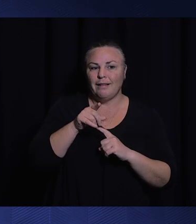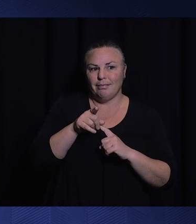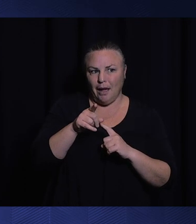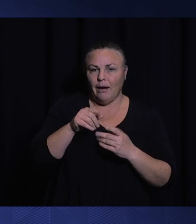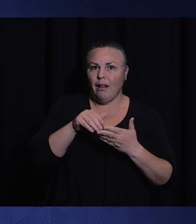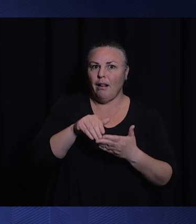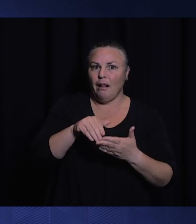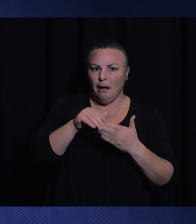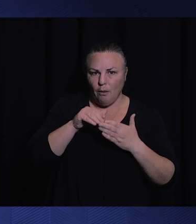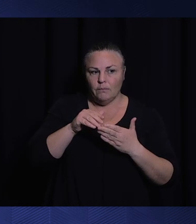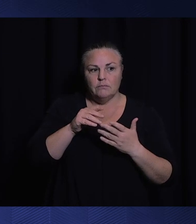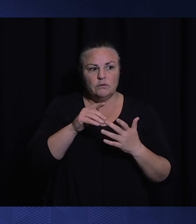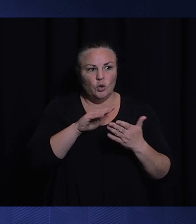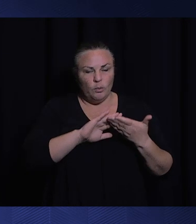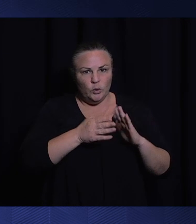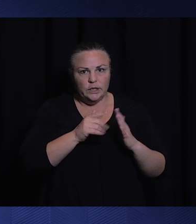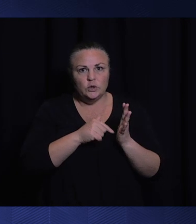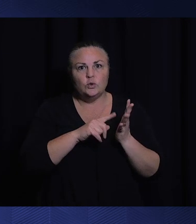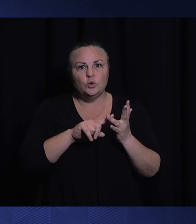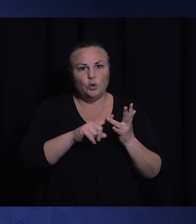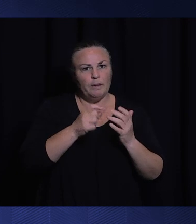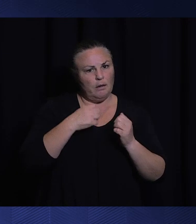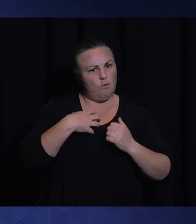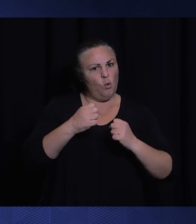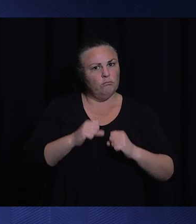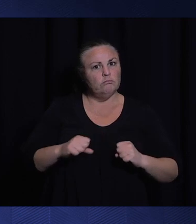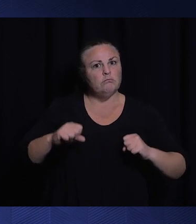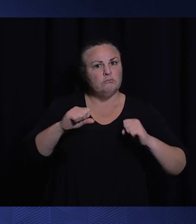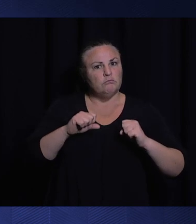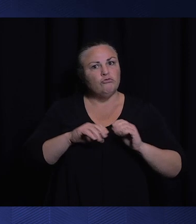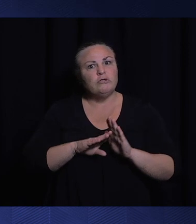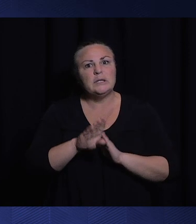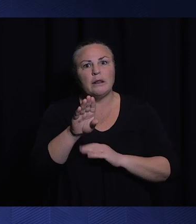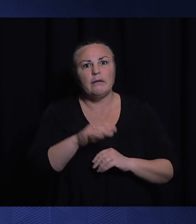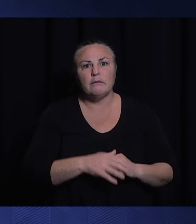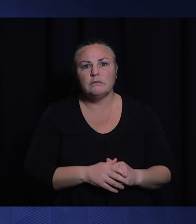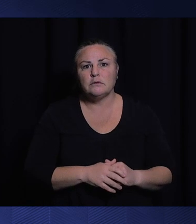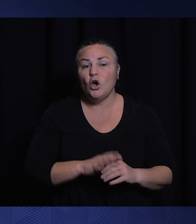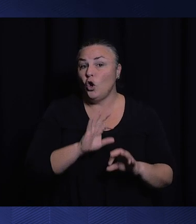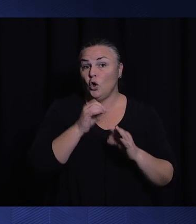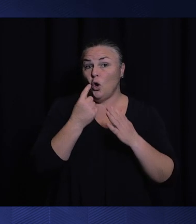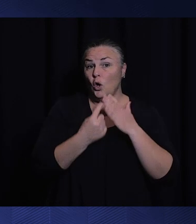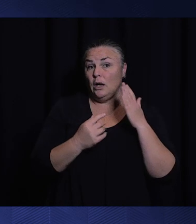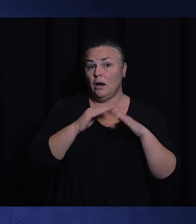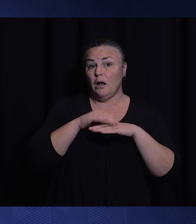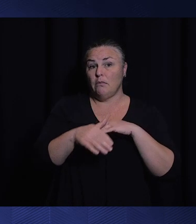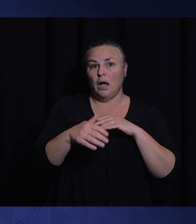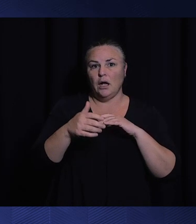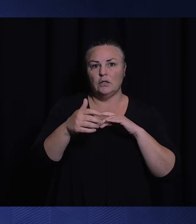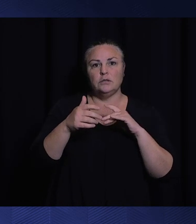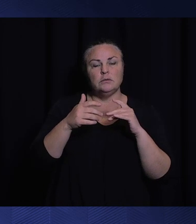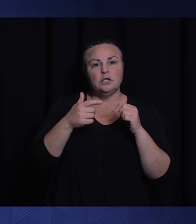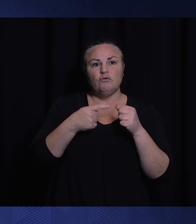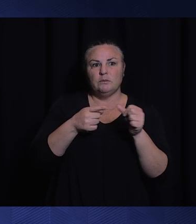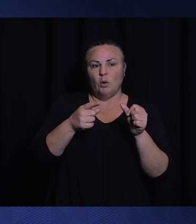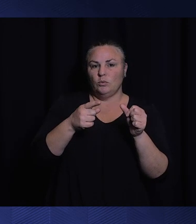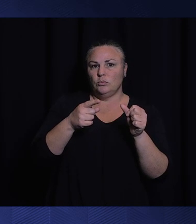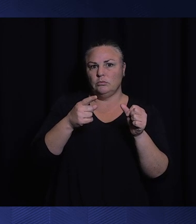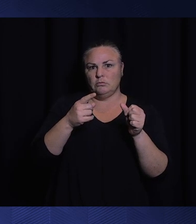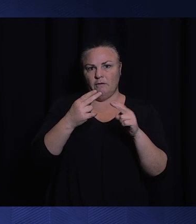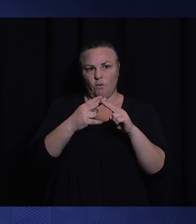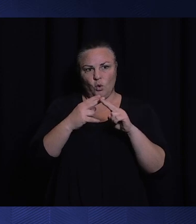And I think some of the very, very important key messages that came out and the lessons from the community, and we worked with not just